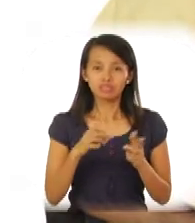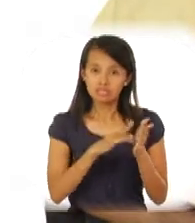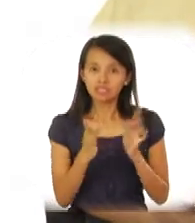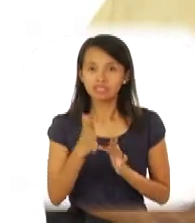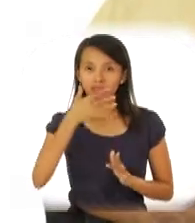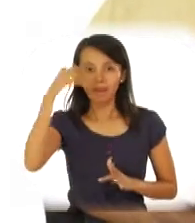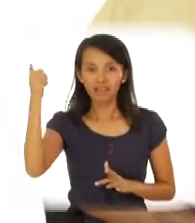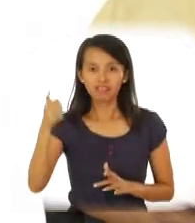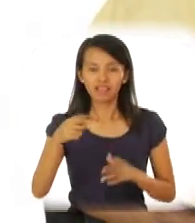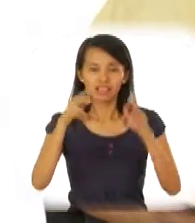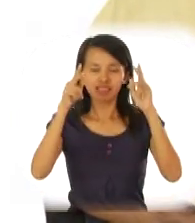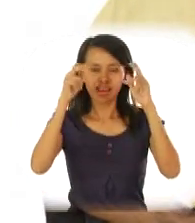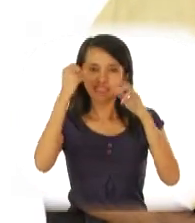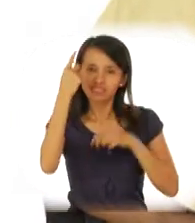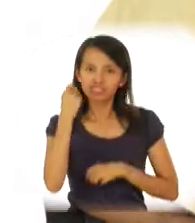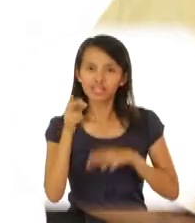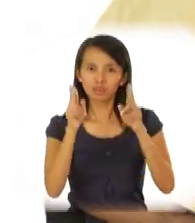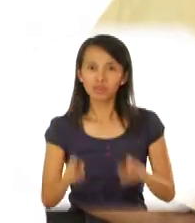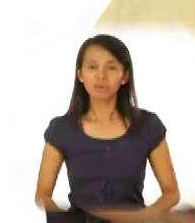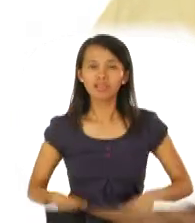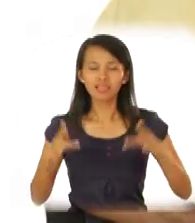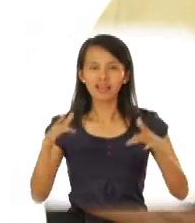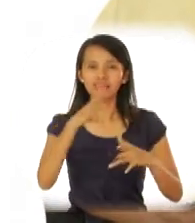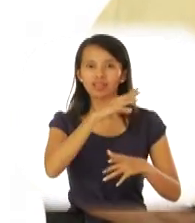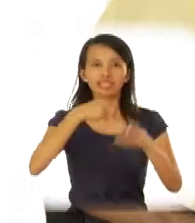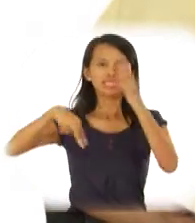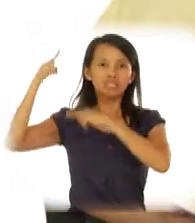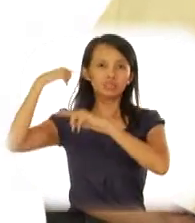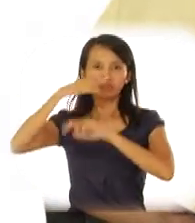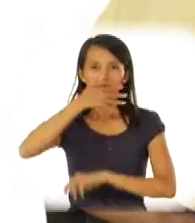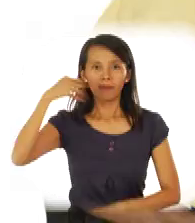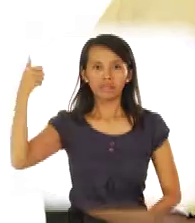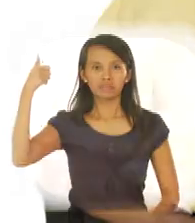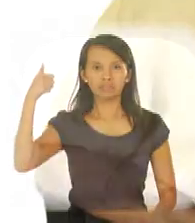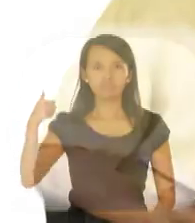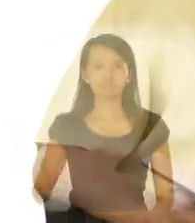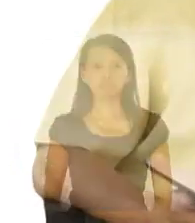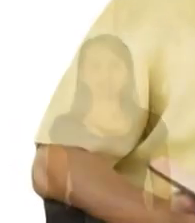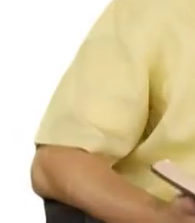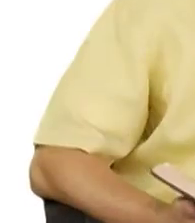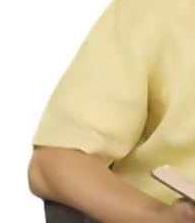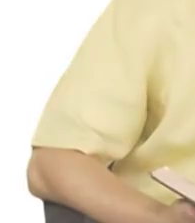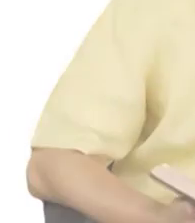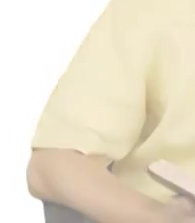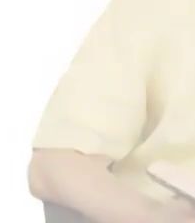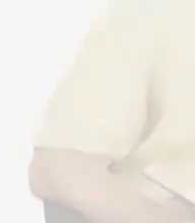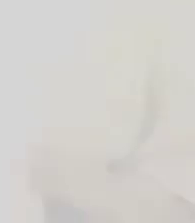better and to understand human life and history better.